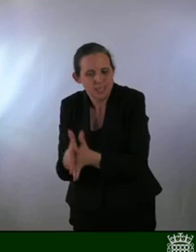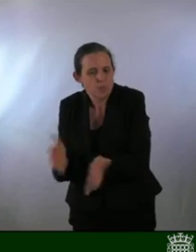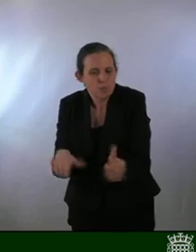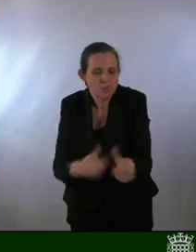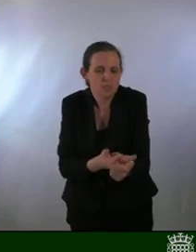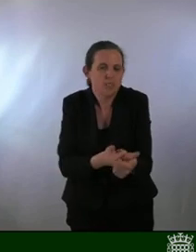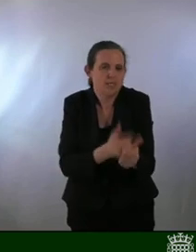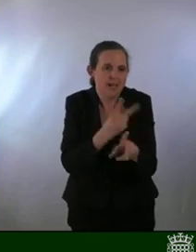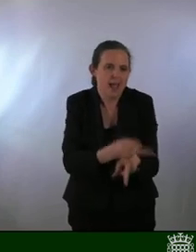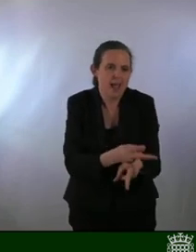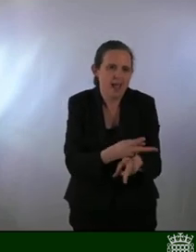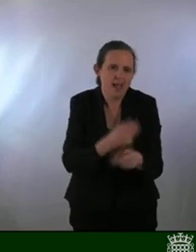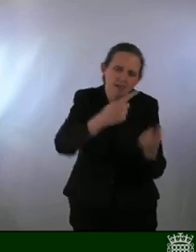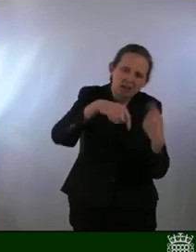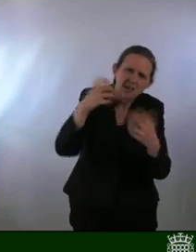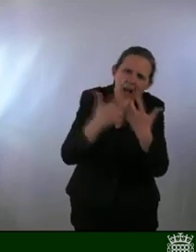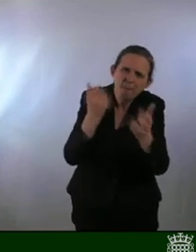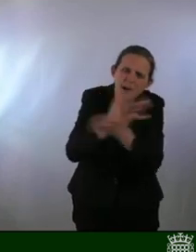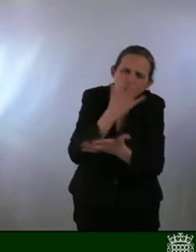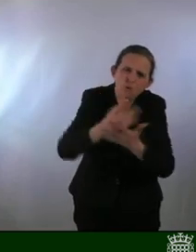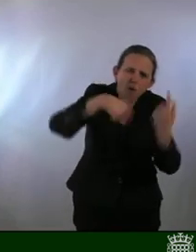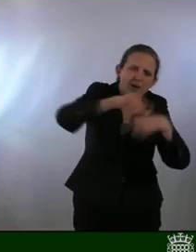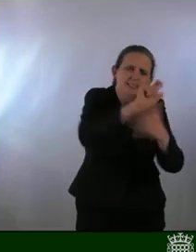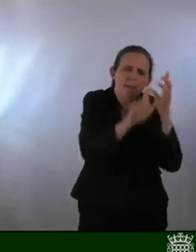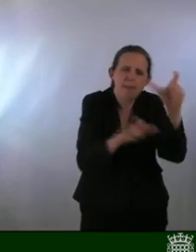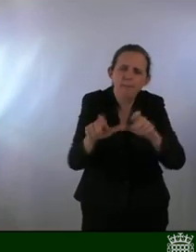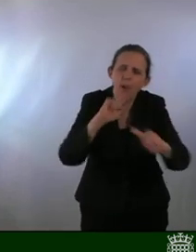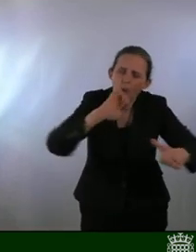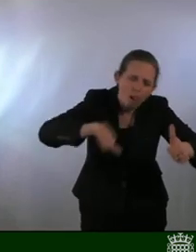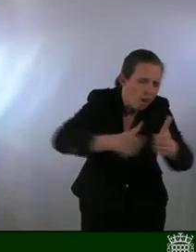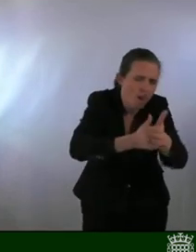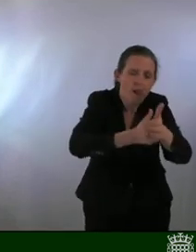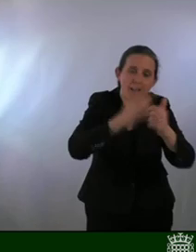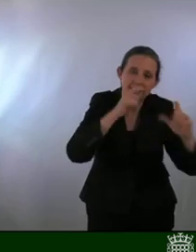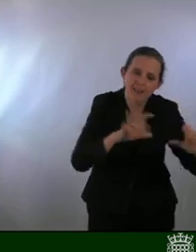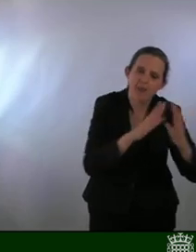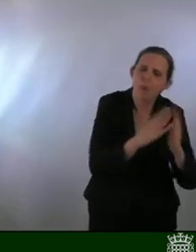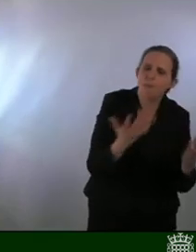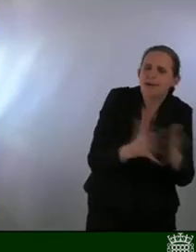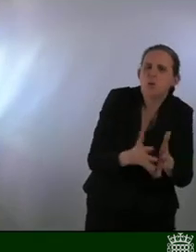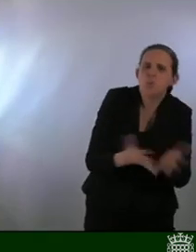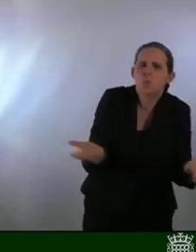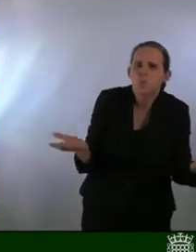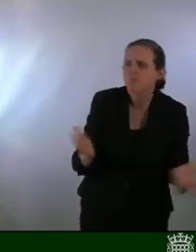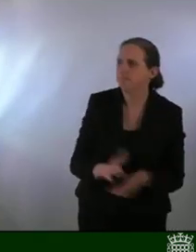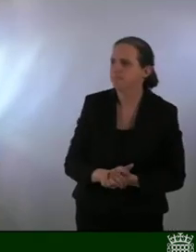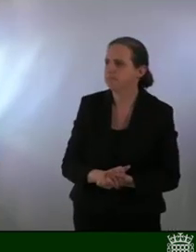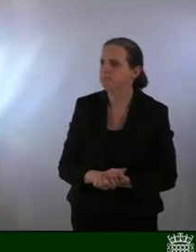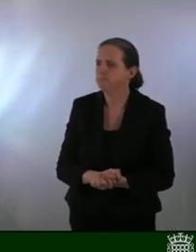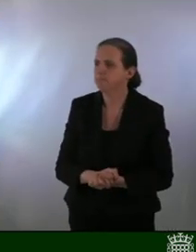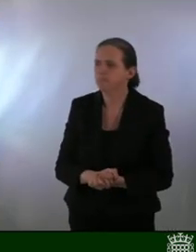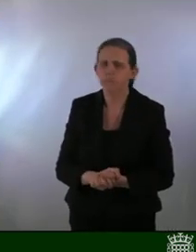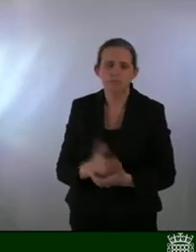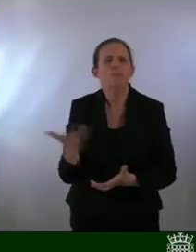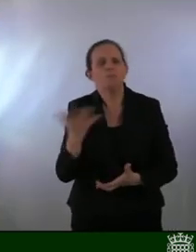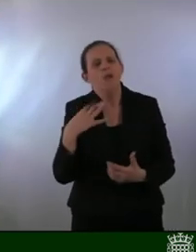How will the government ensure that people with disabilities will continue to receive the support to stay in their own homes? Well, of course, volunteers have got a